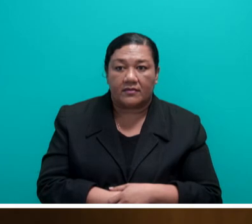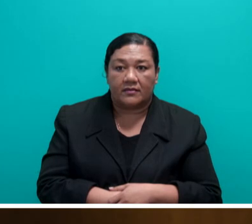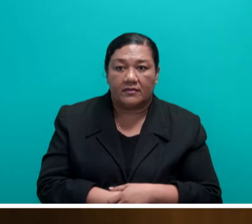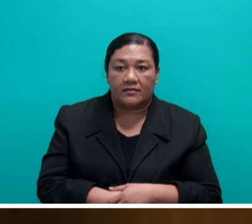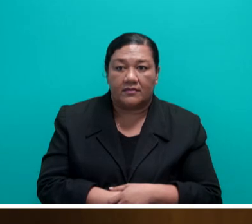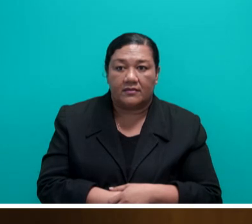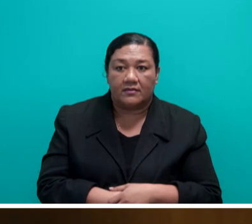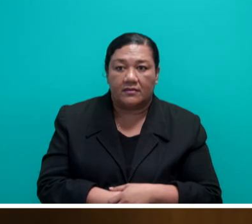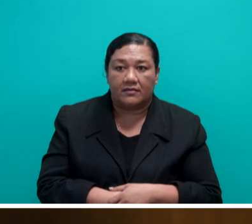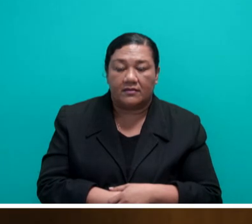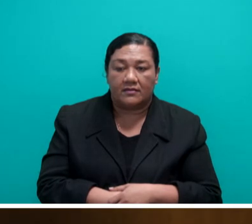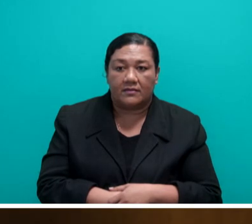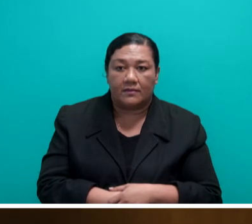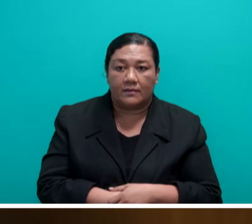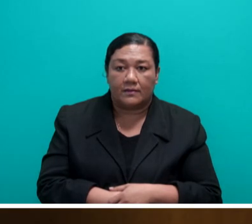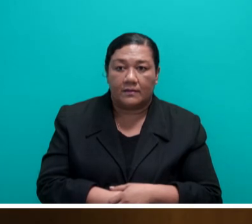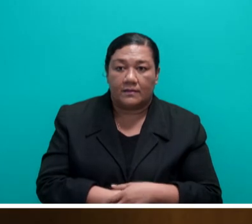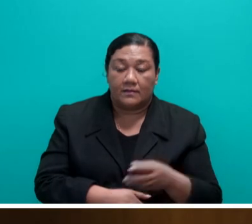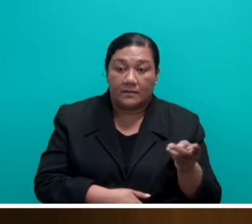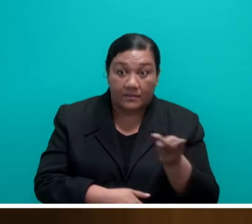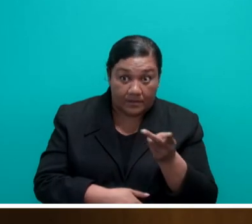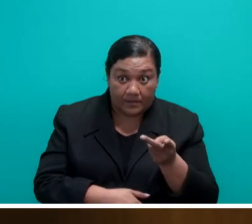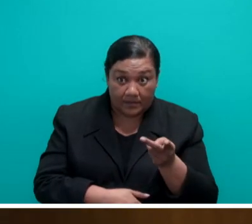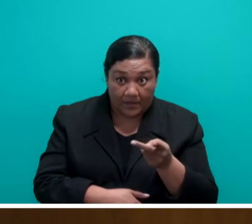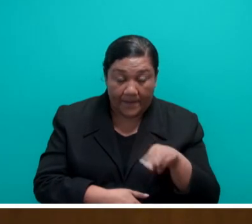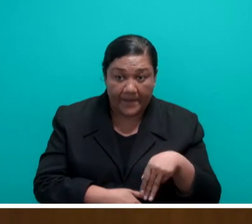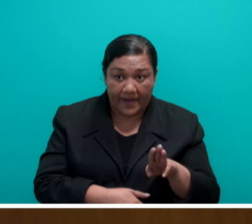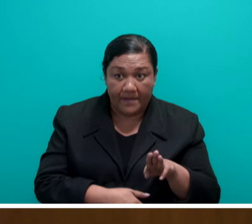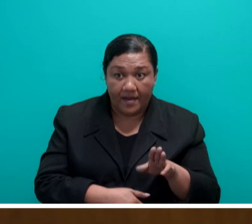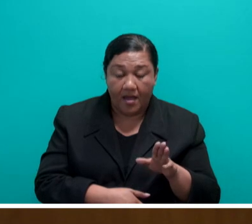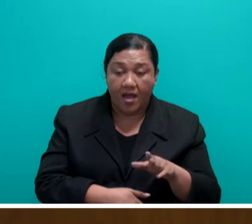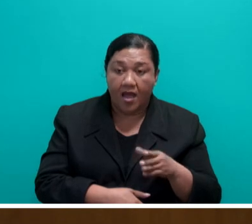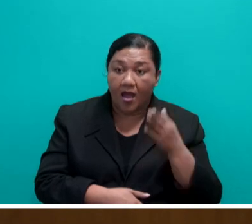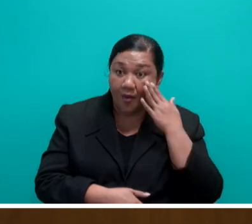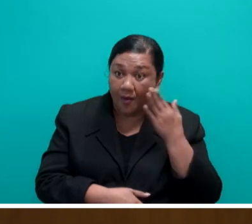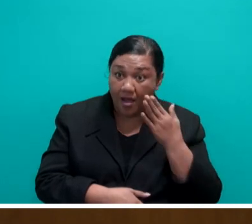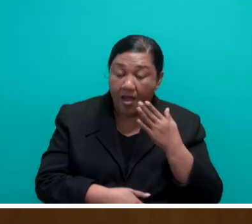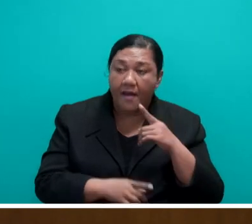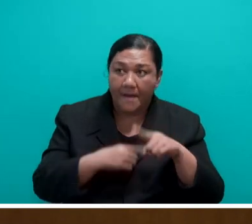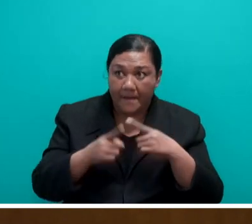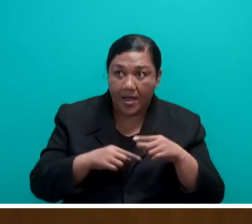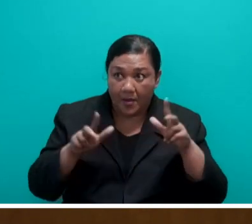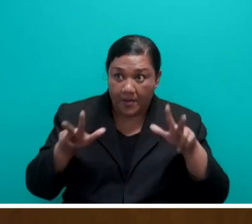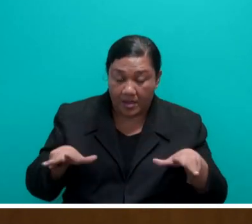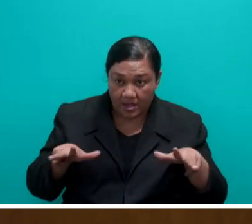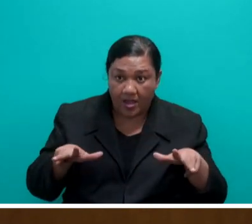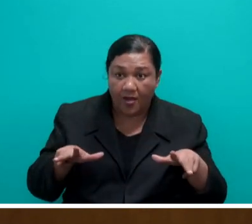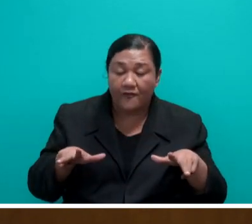most members would be aware that the proposed MOU on the port infrastructure and